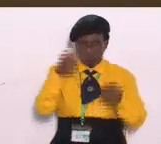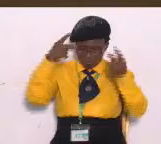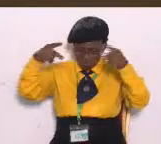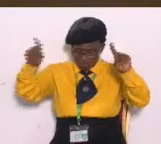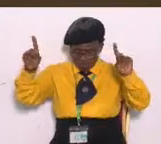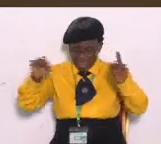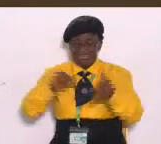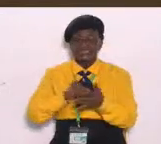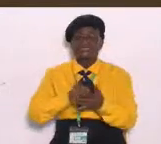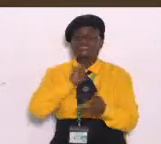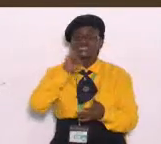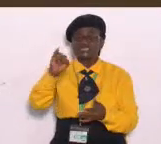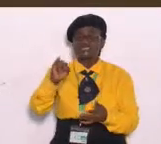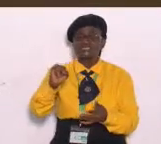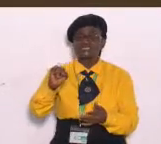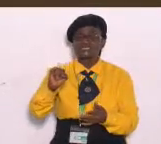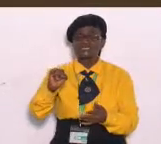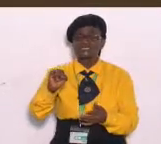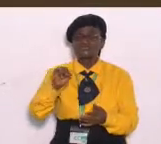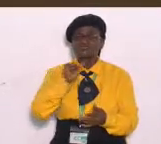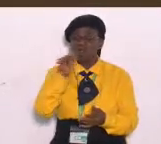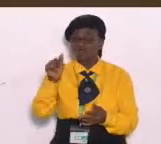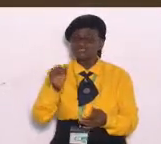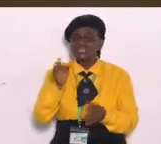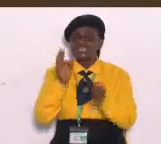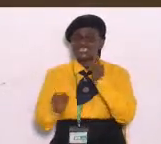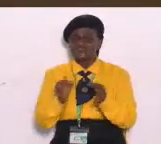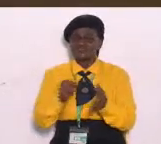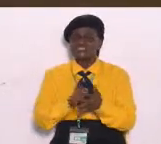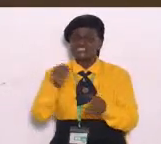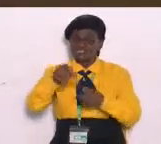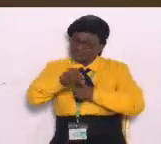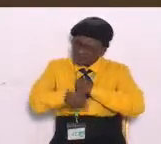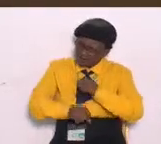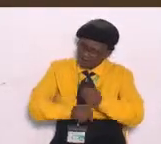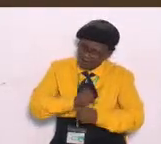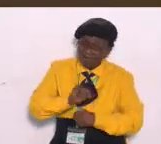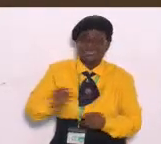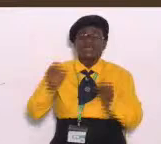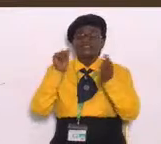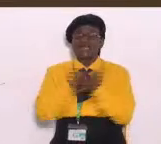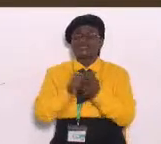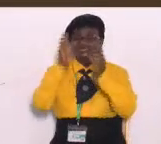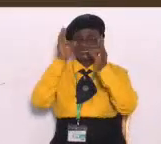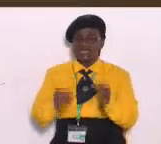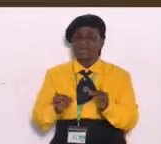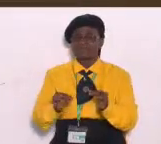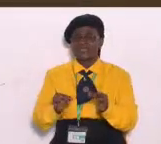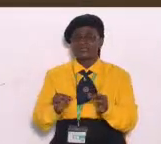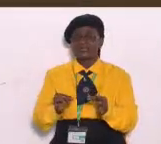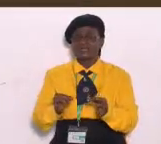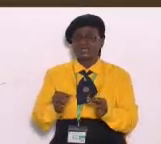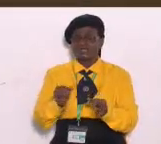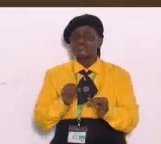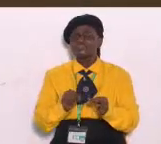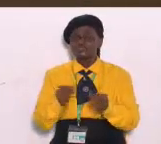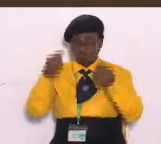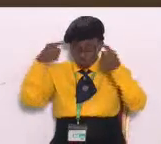It's not, if it is struggling that determines